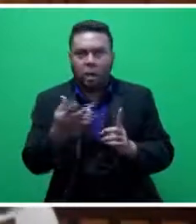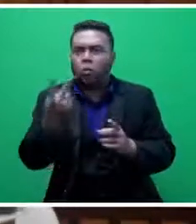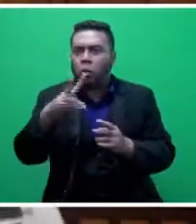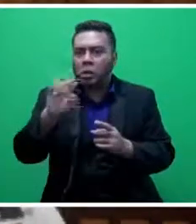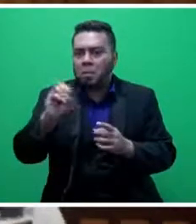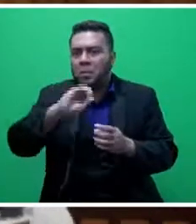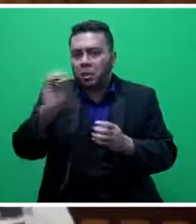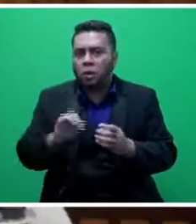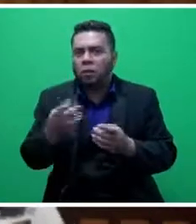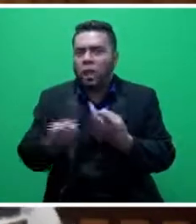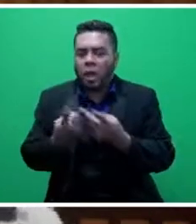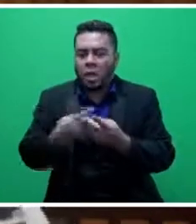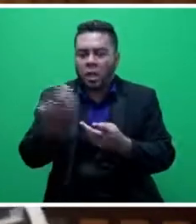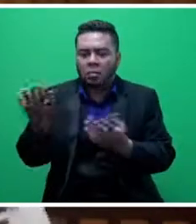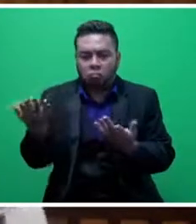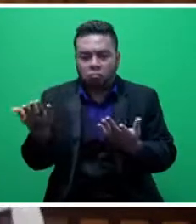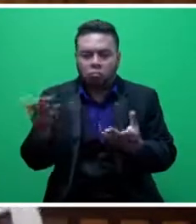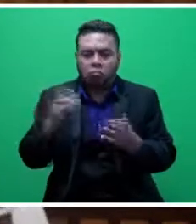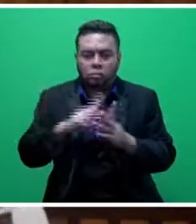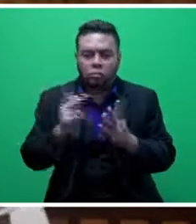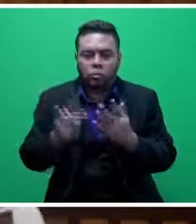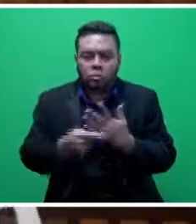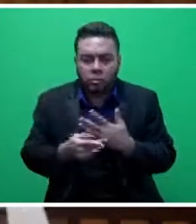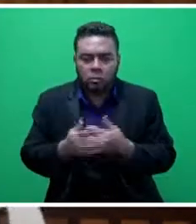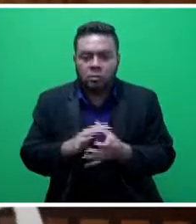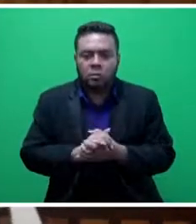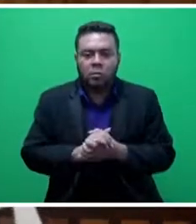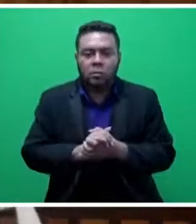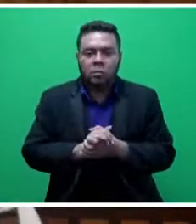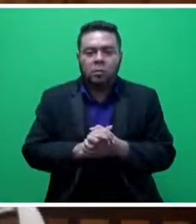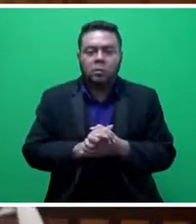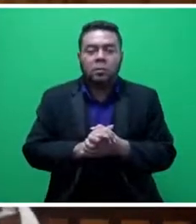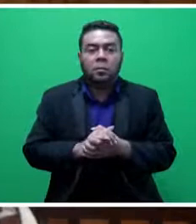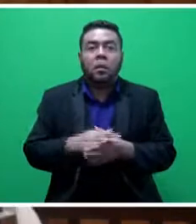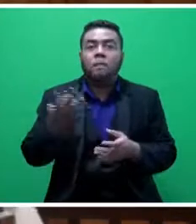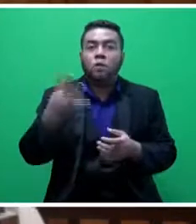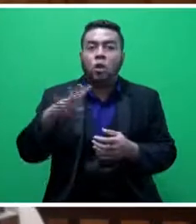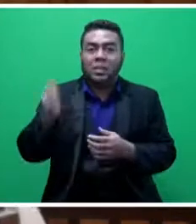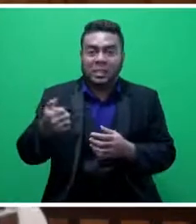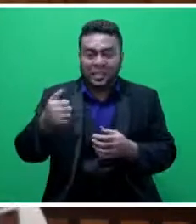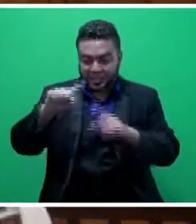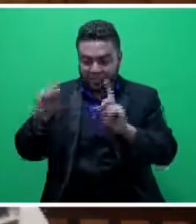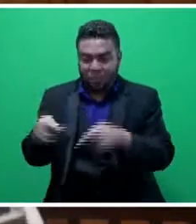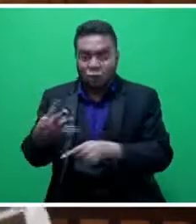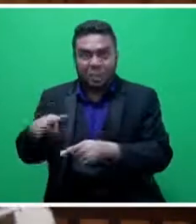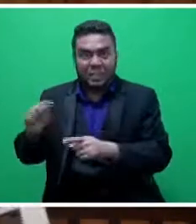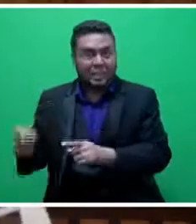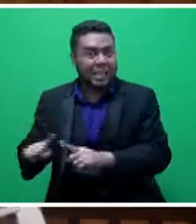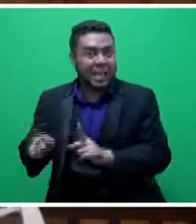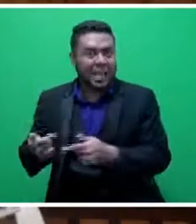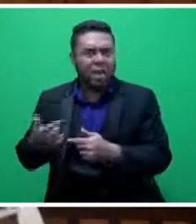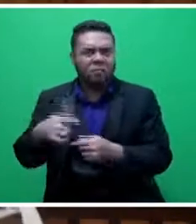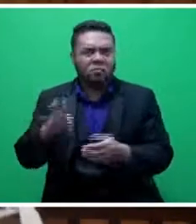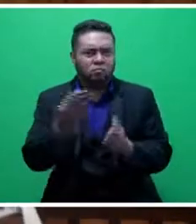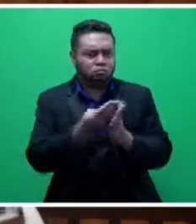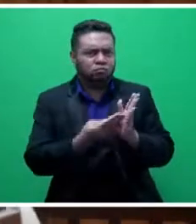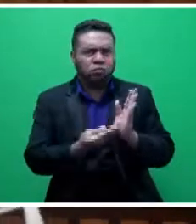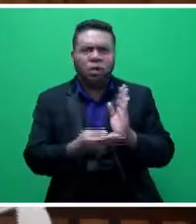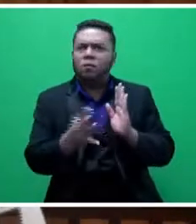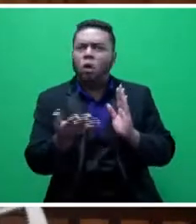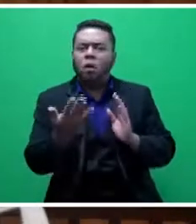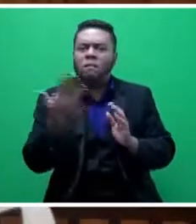any other case. The proposed amendments to sections 46 and 46A provide a formula for the calculation of the penalty at a standard